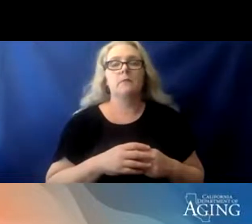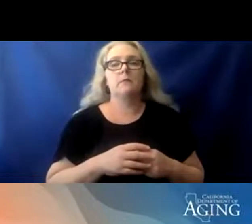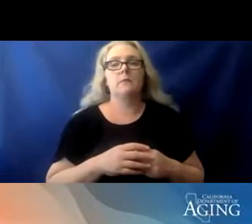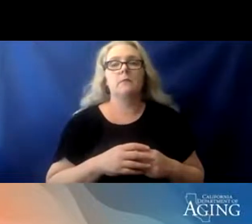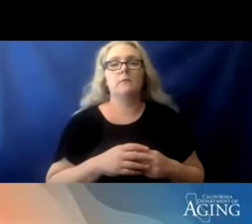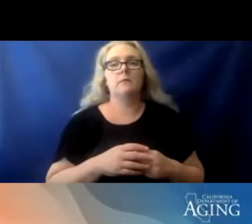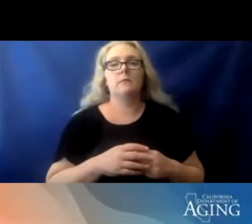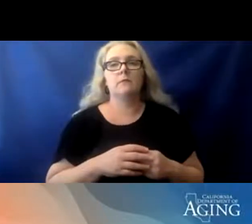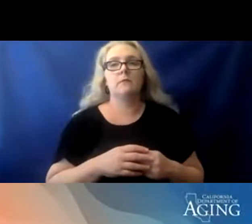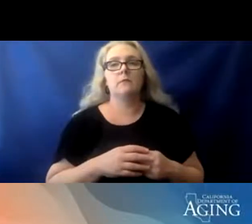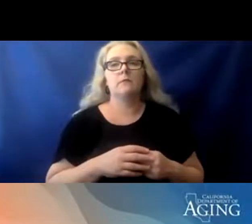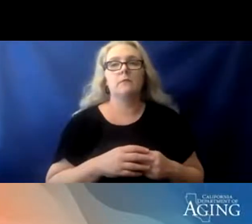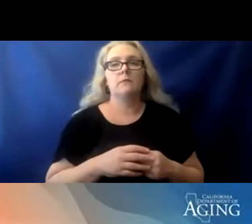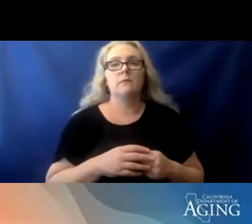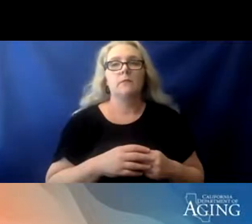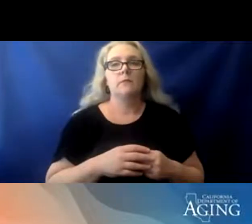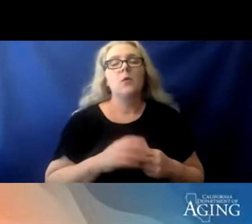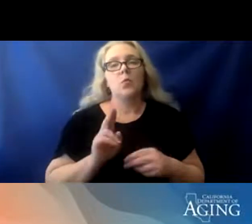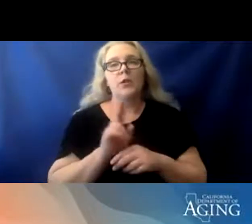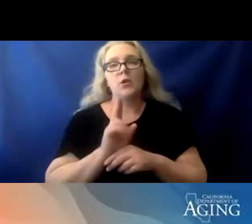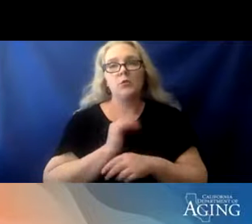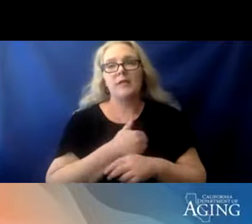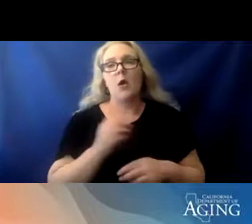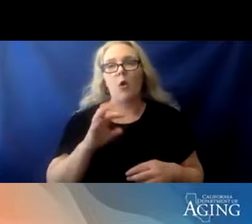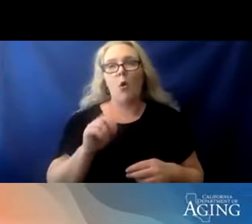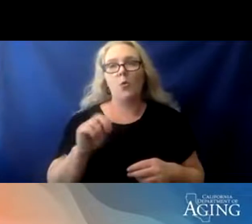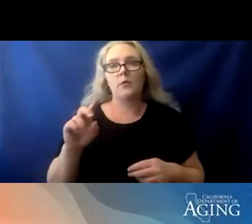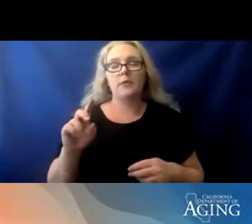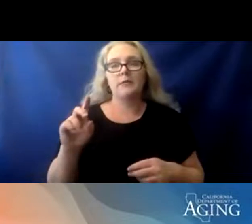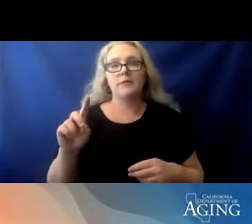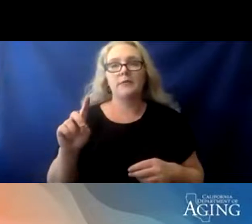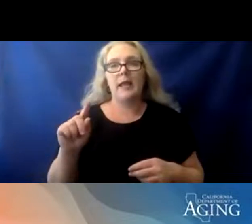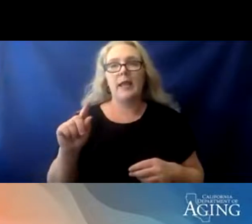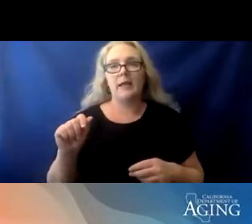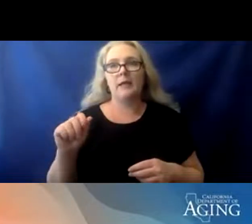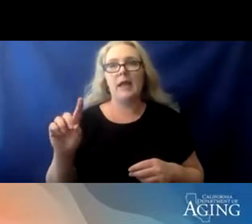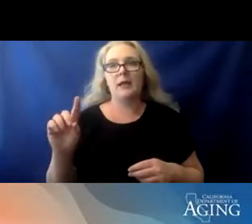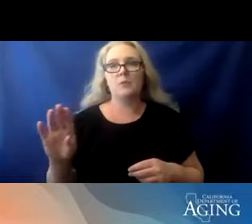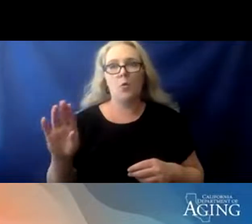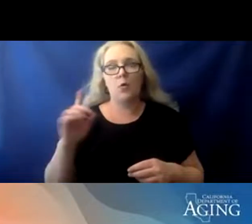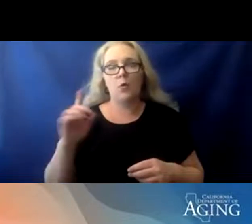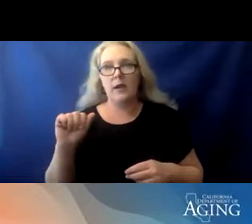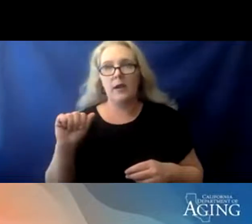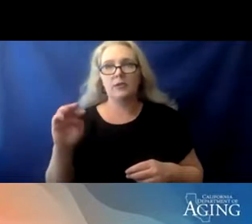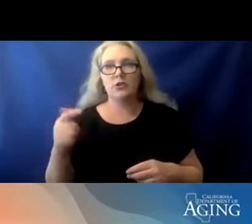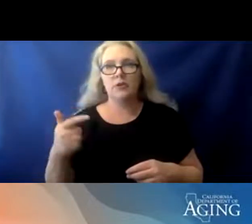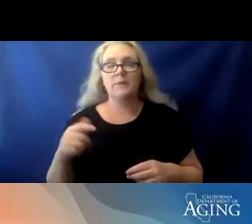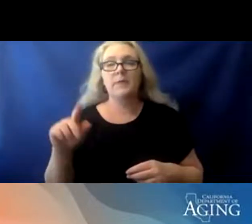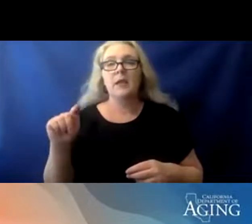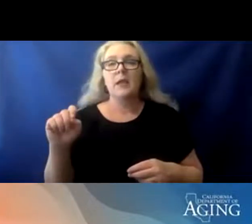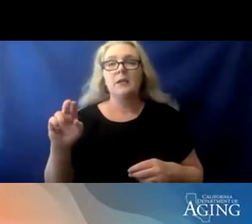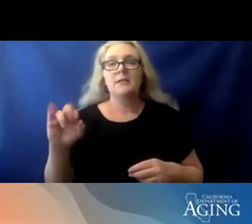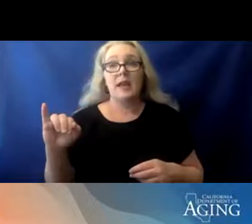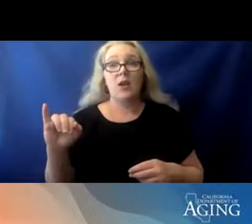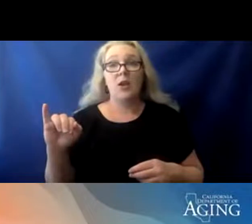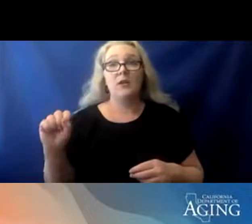in our playbook, is our own data dashboard for aging. So Terry Shaw, our consultant to the MPA, is here to share